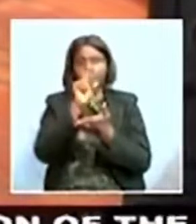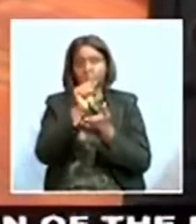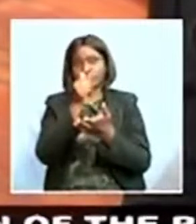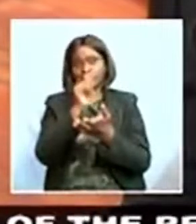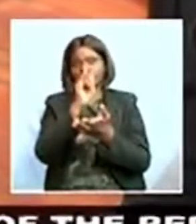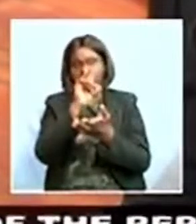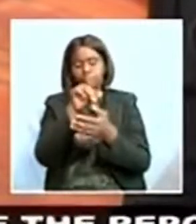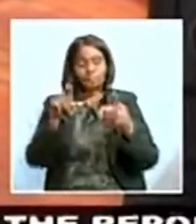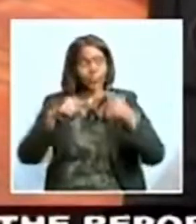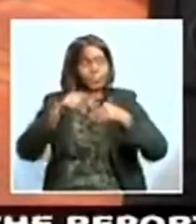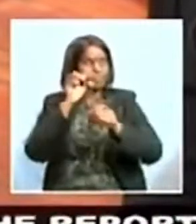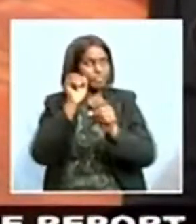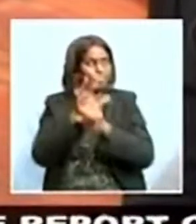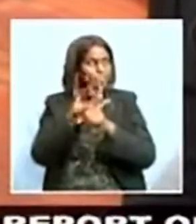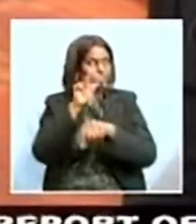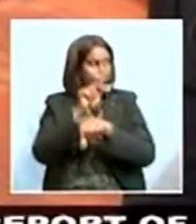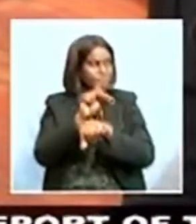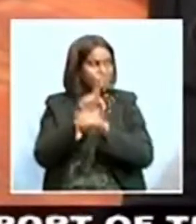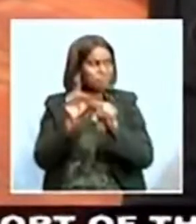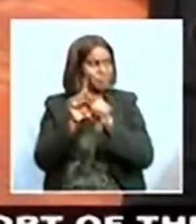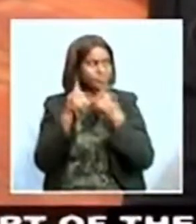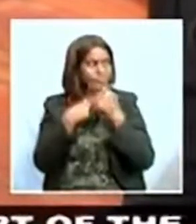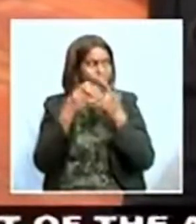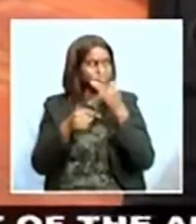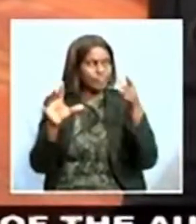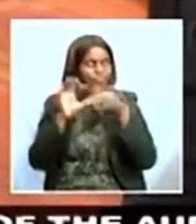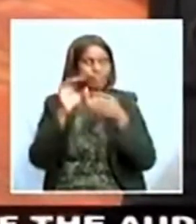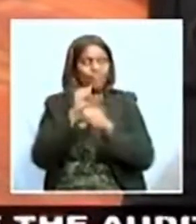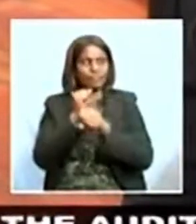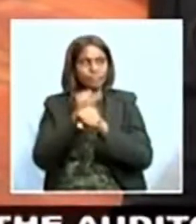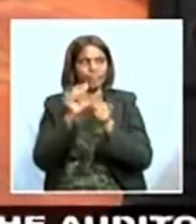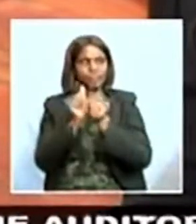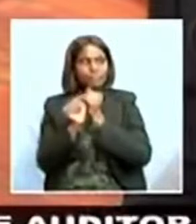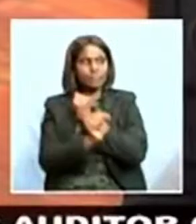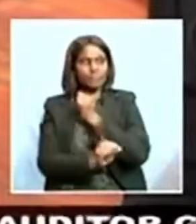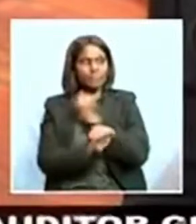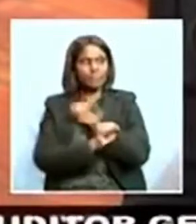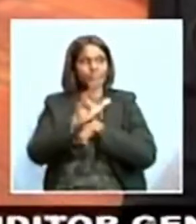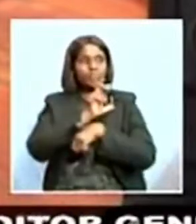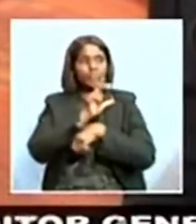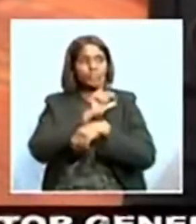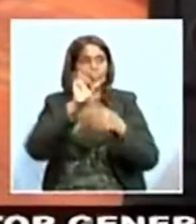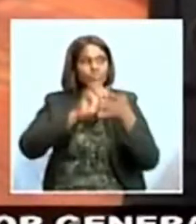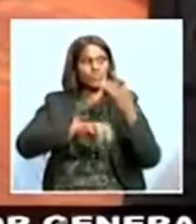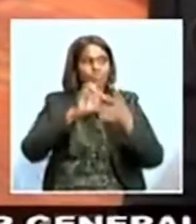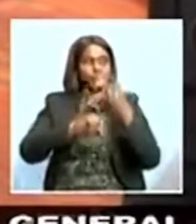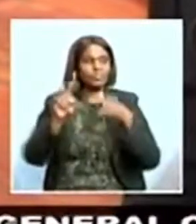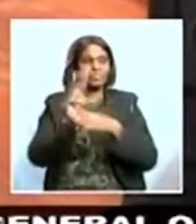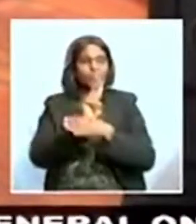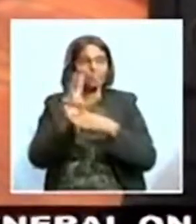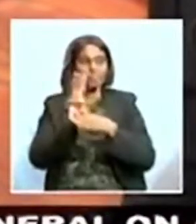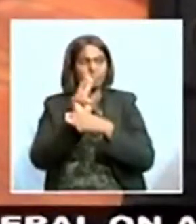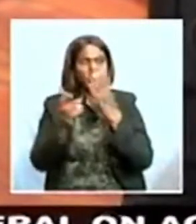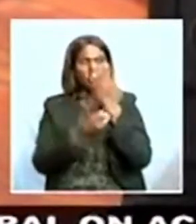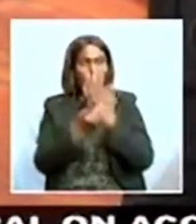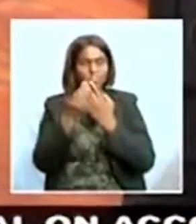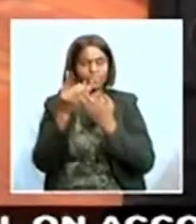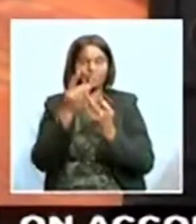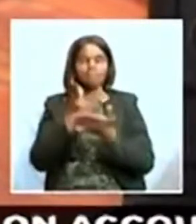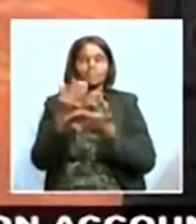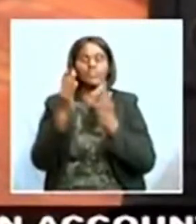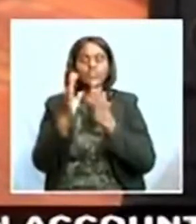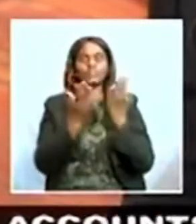Project. Conducted a joint operation with the state police to remove street vendors. Developed a customer service